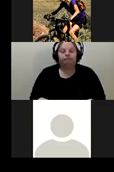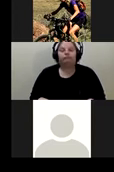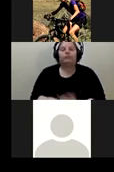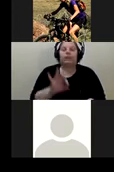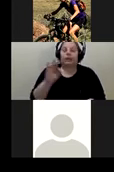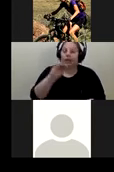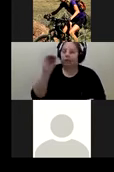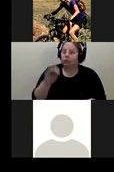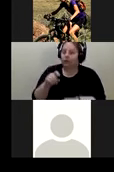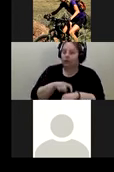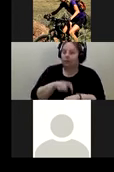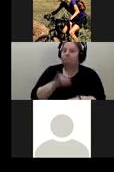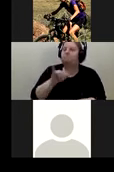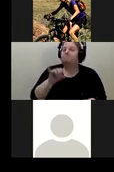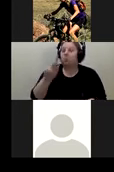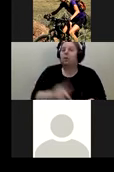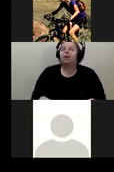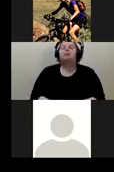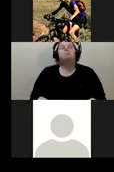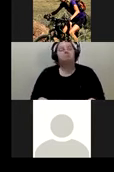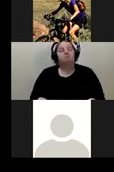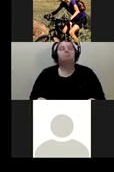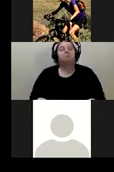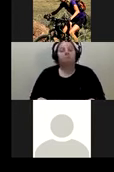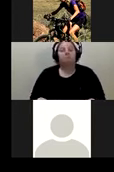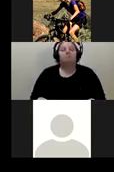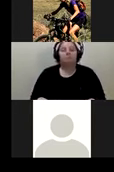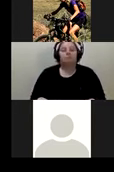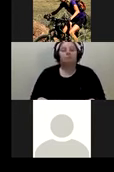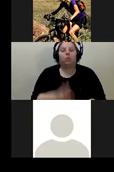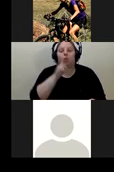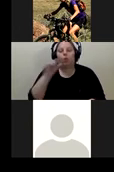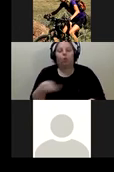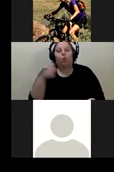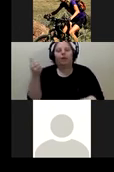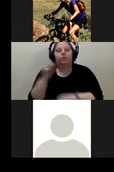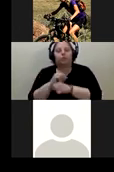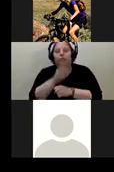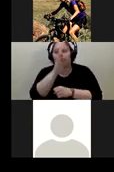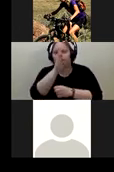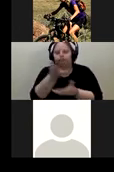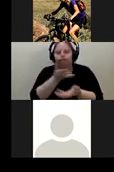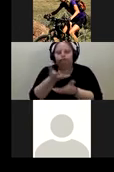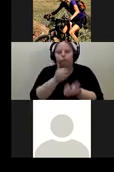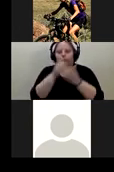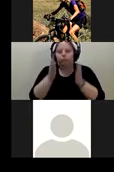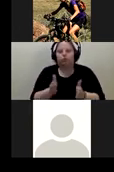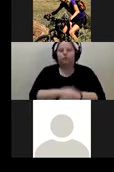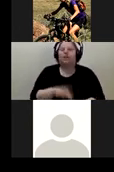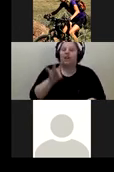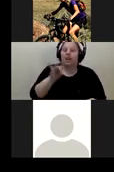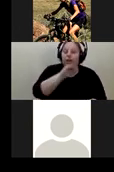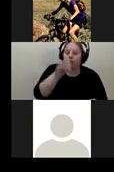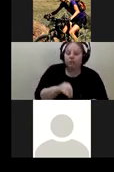90% of the time, okay. All right. Who else works directly with content? Direct content, 80%